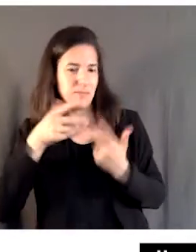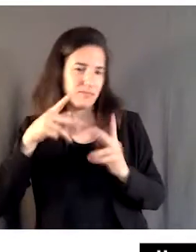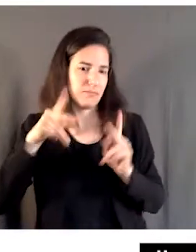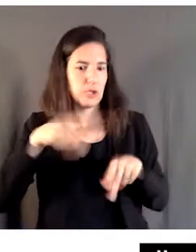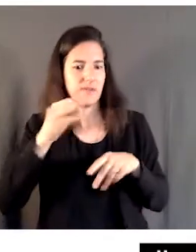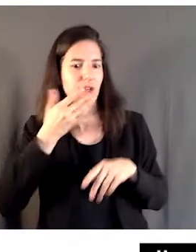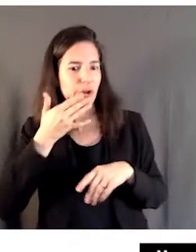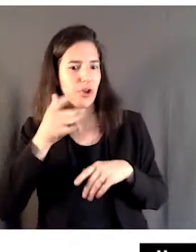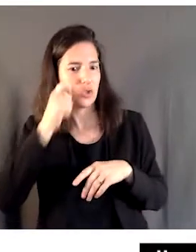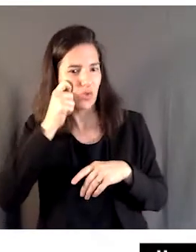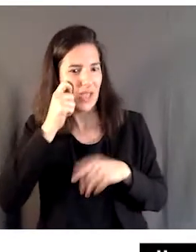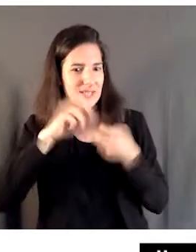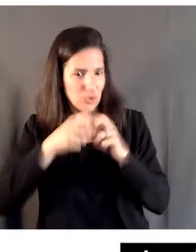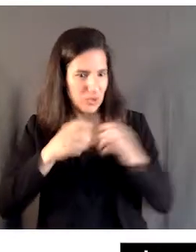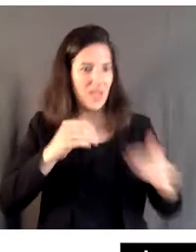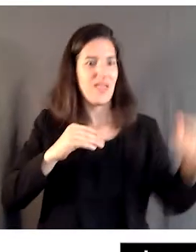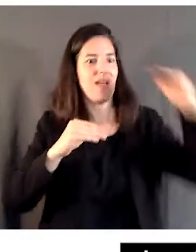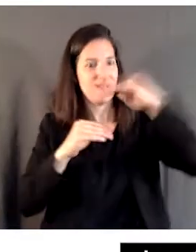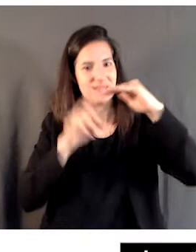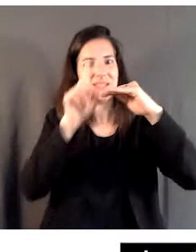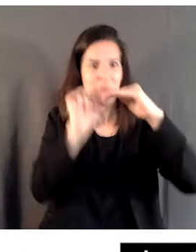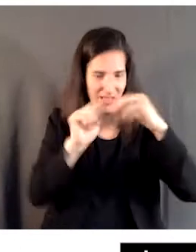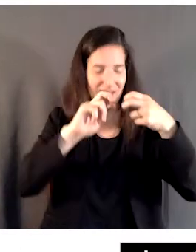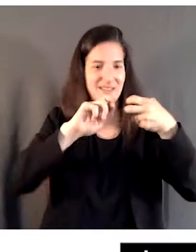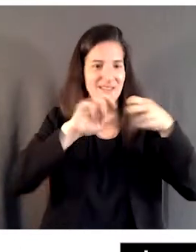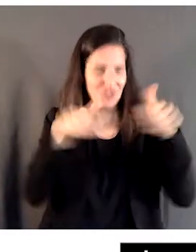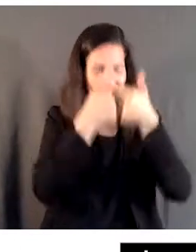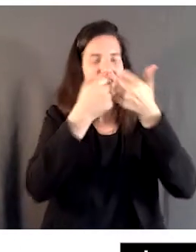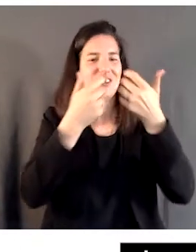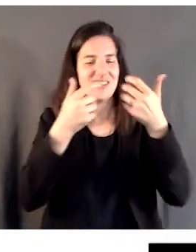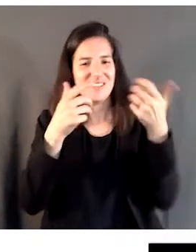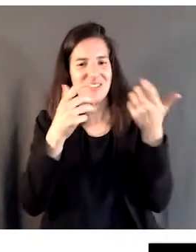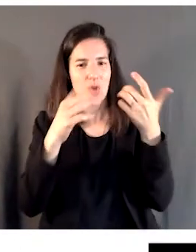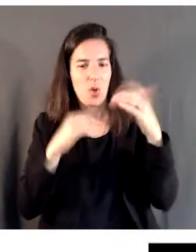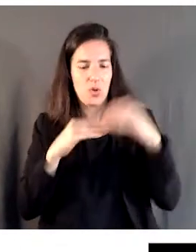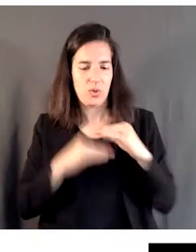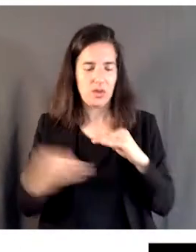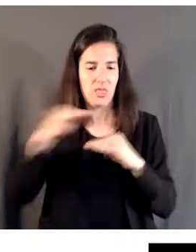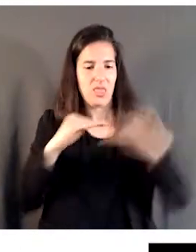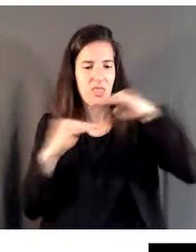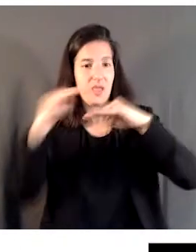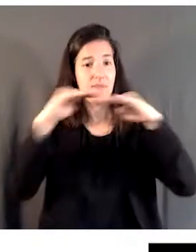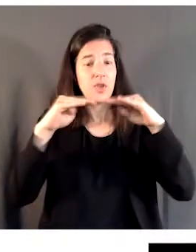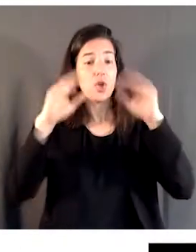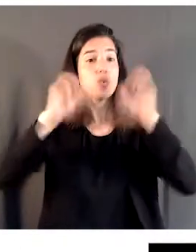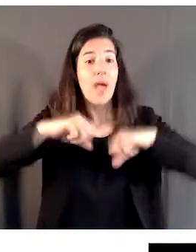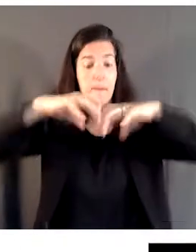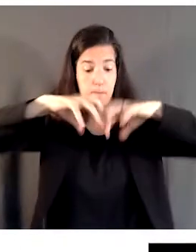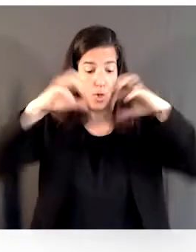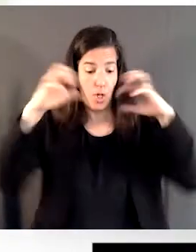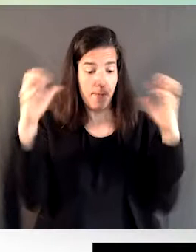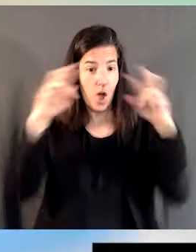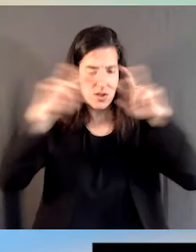top. And then think about how difficult that would be. And so then we could even pull those all apart and say,